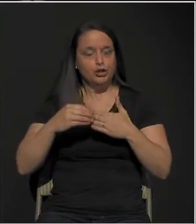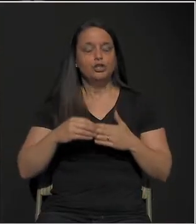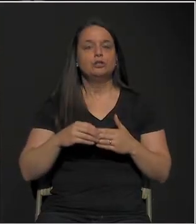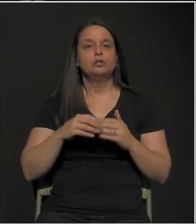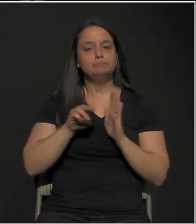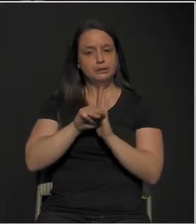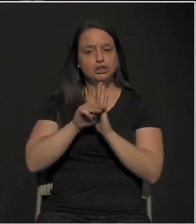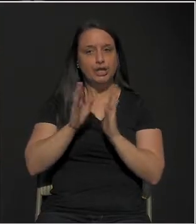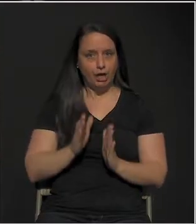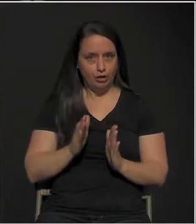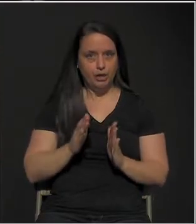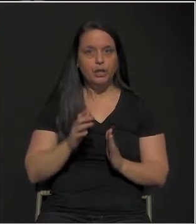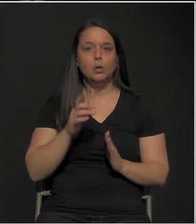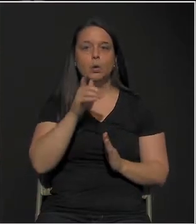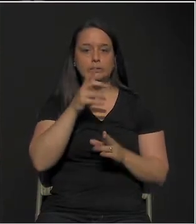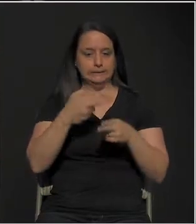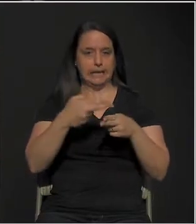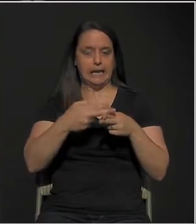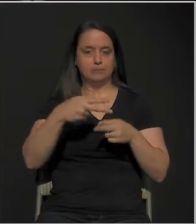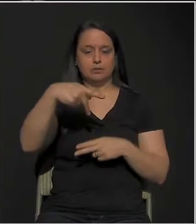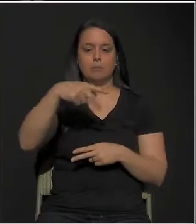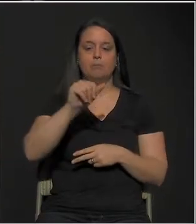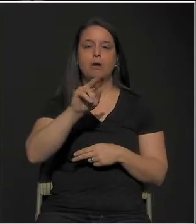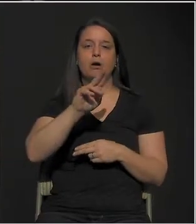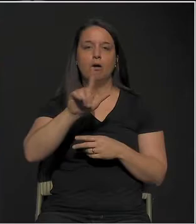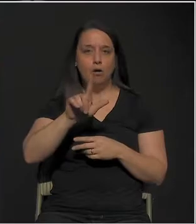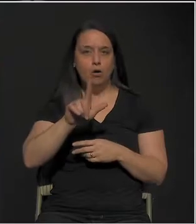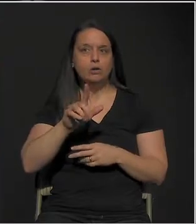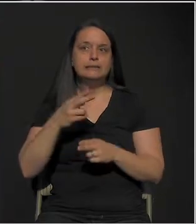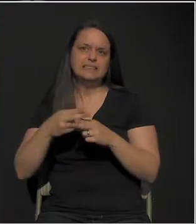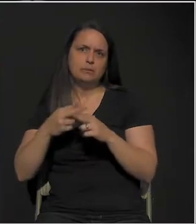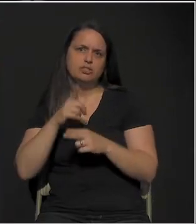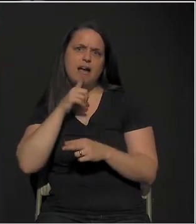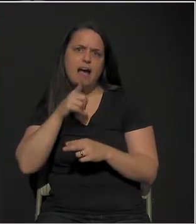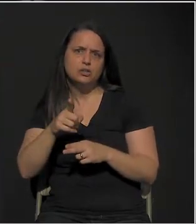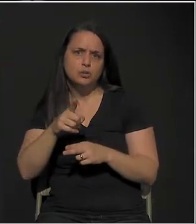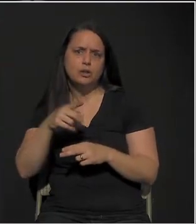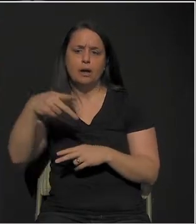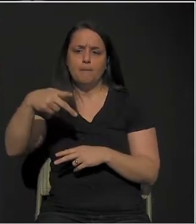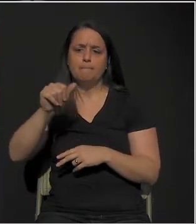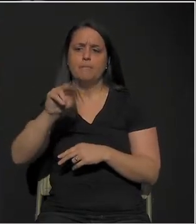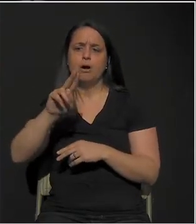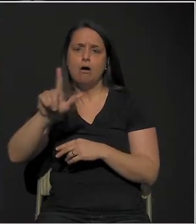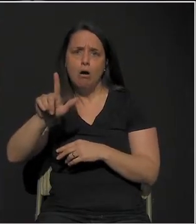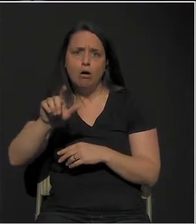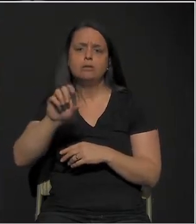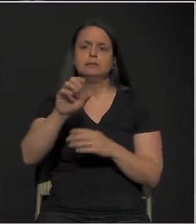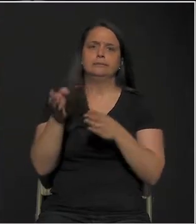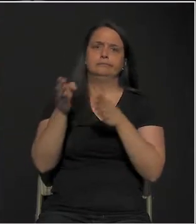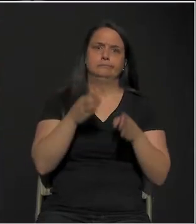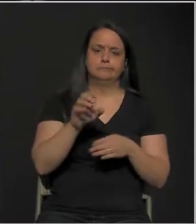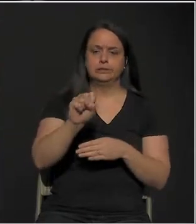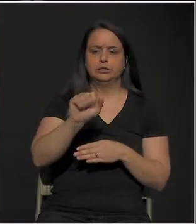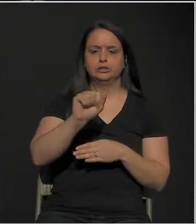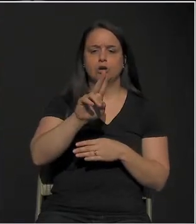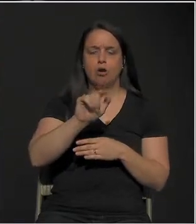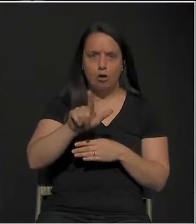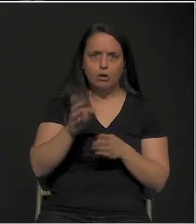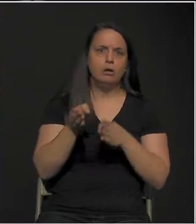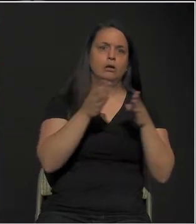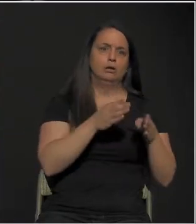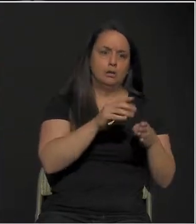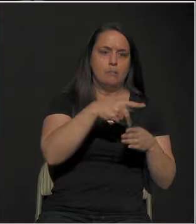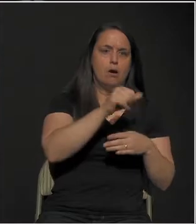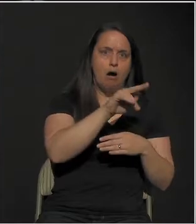missionary who went by the name of Paul. His name was actually, it was Paul, and it was also Saul of Tarsus. He was Paul, who was called Saul, who was